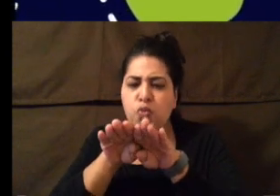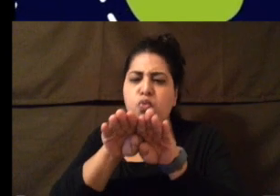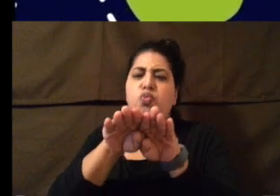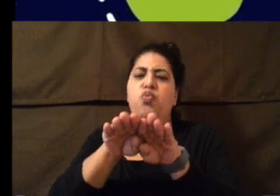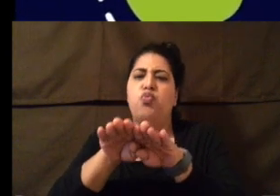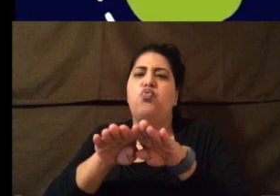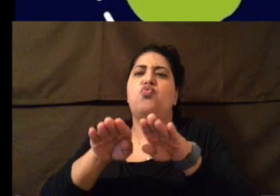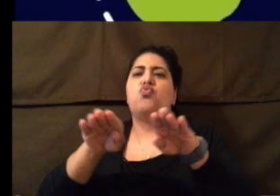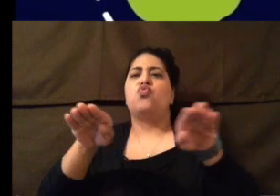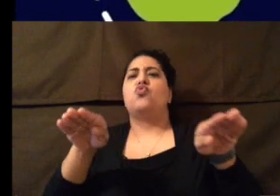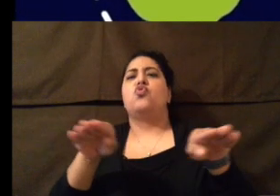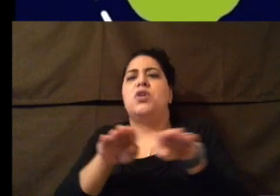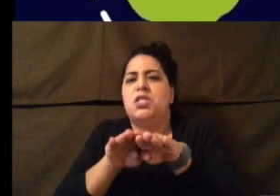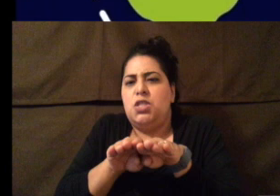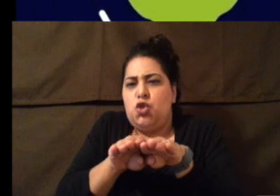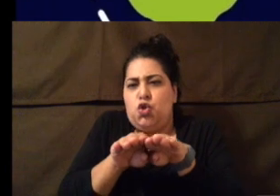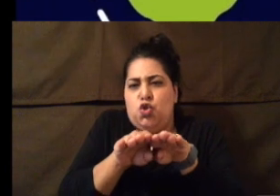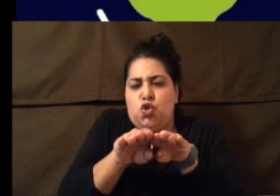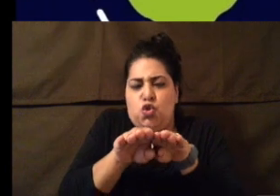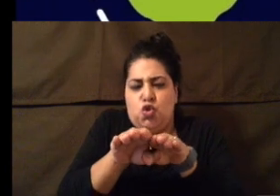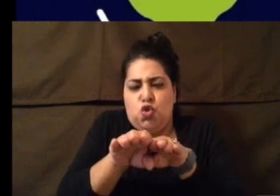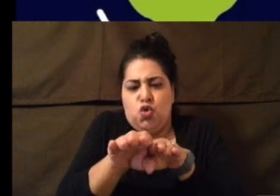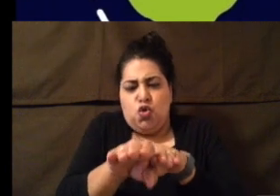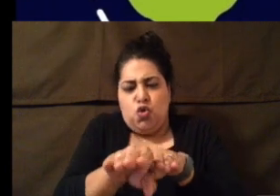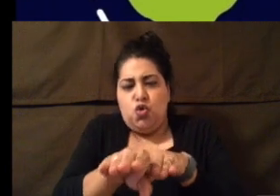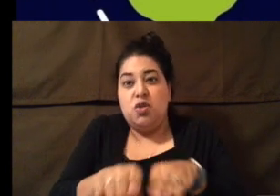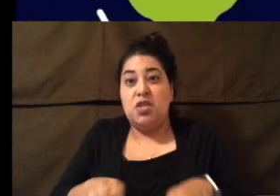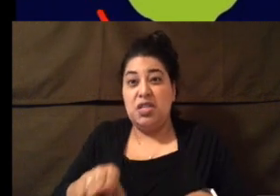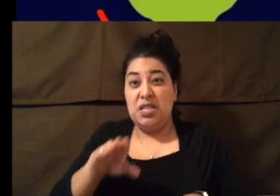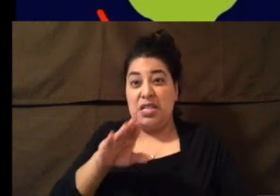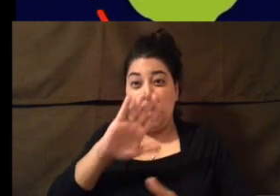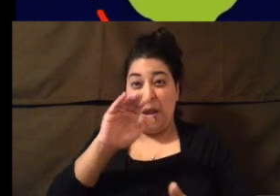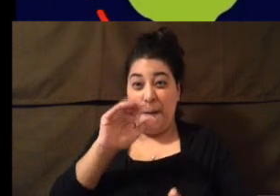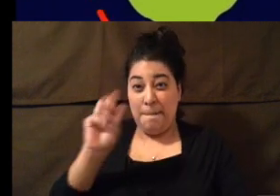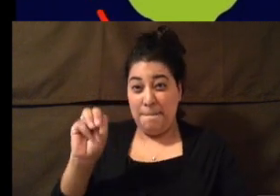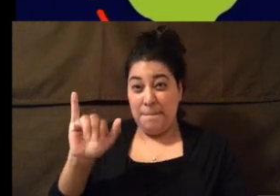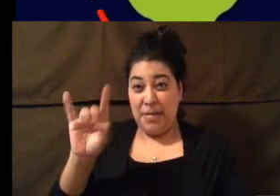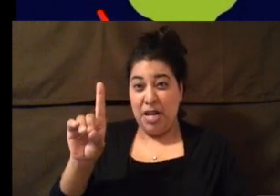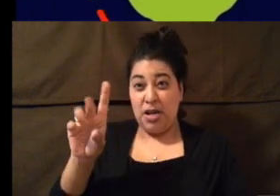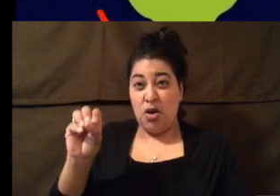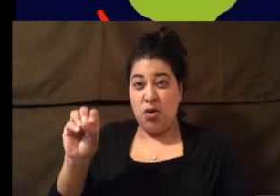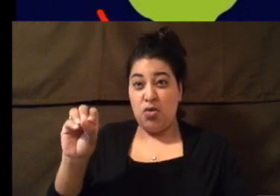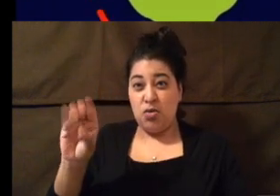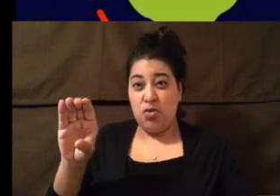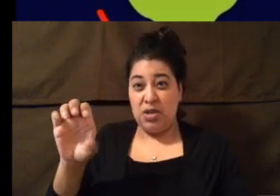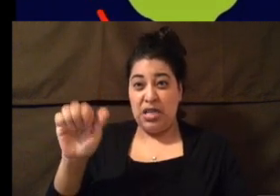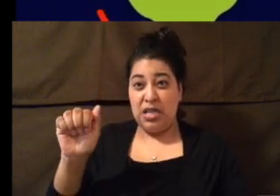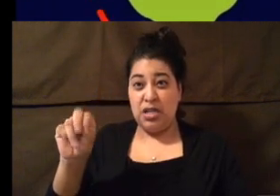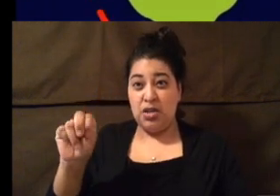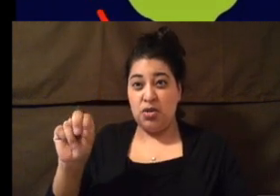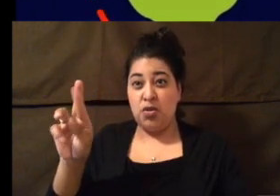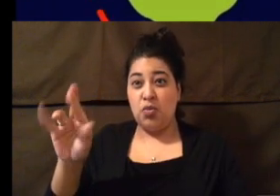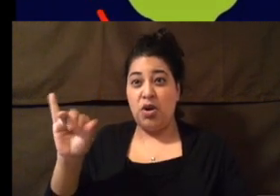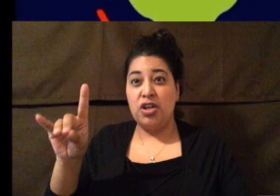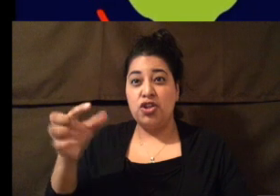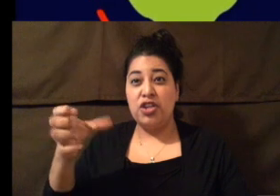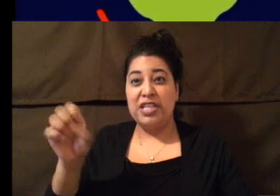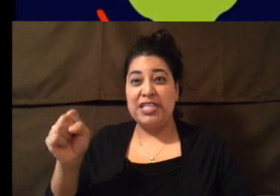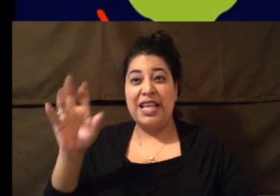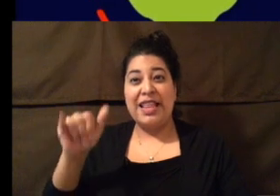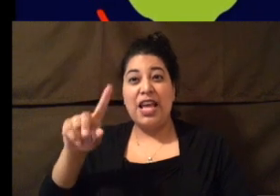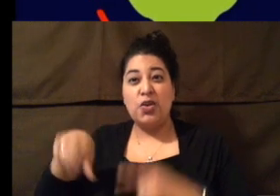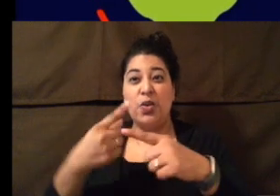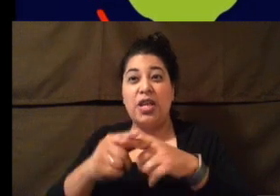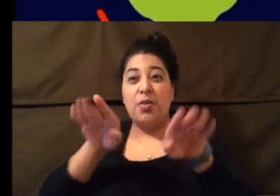motion, pushing together, pulling apart, and sliding past each other. Mid-ocean ridges, where plates pull apart, are the most